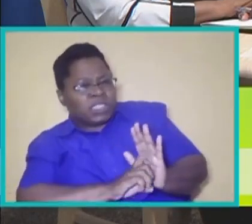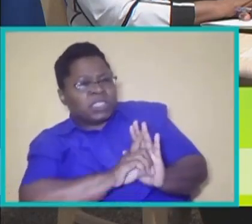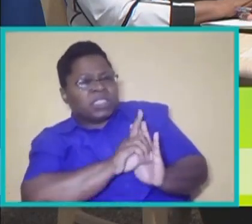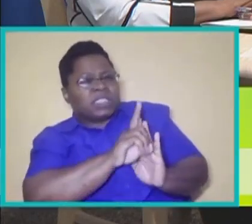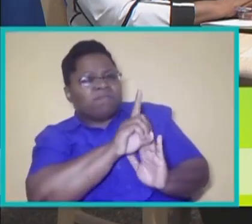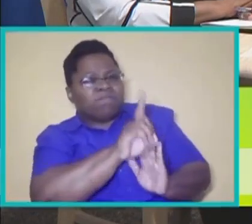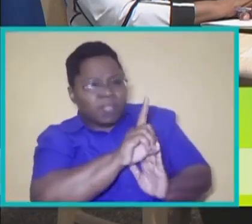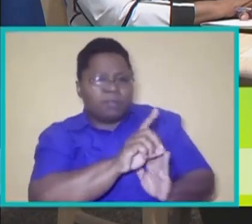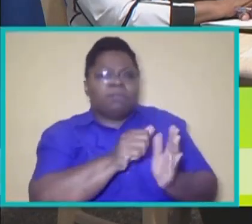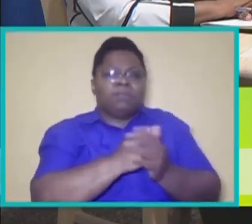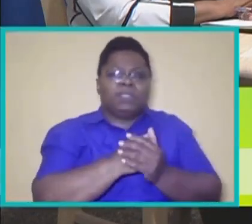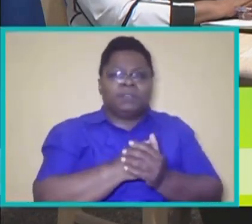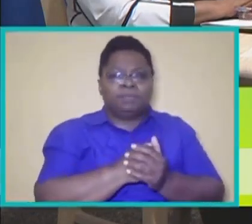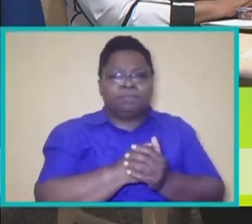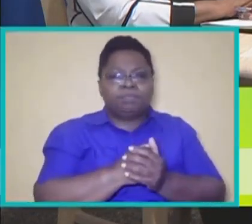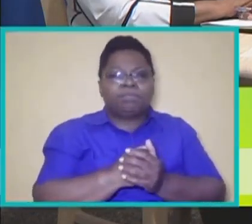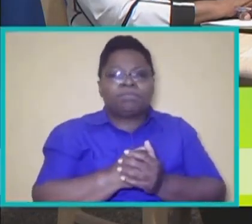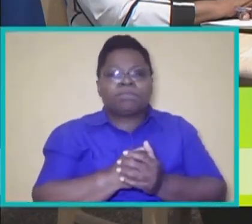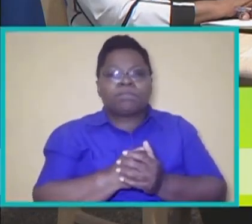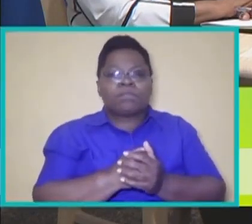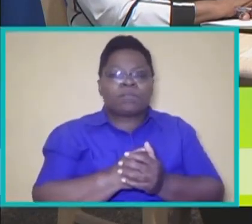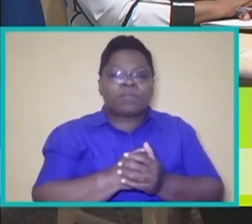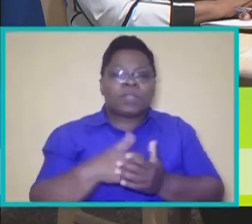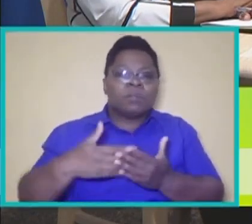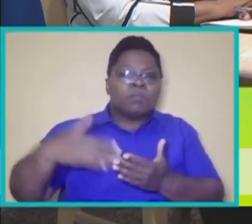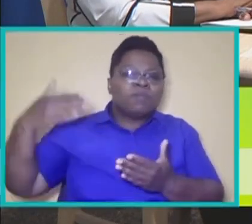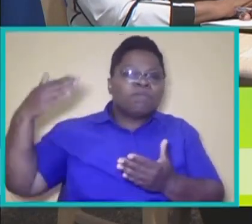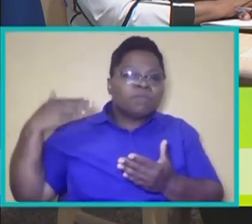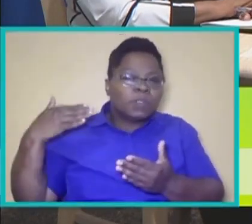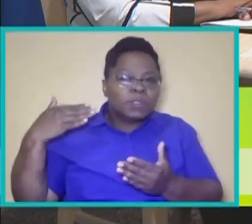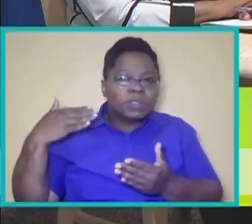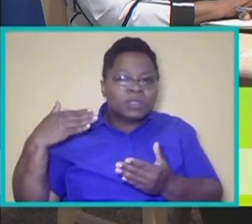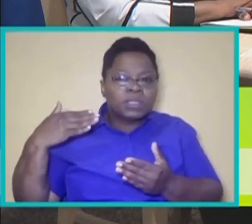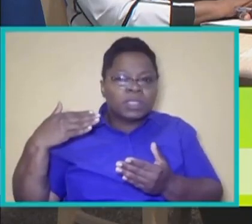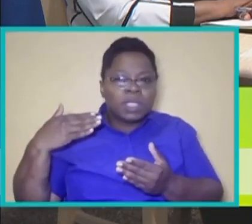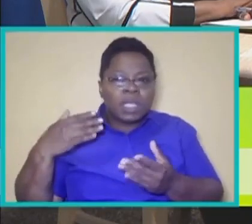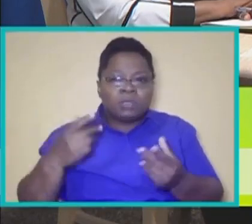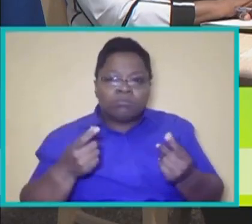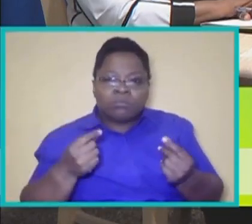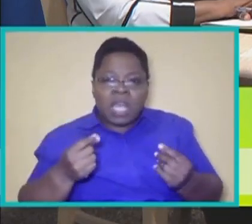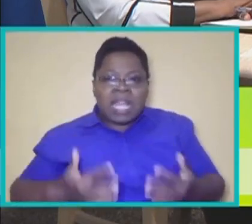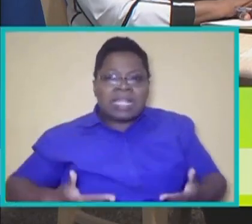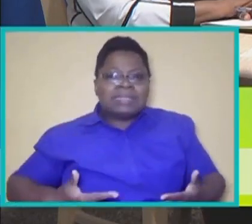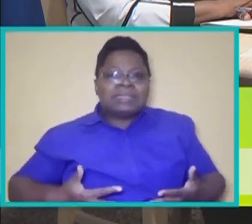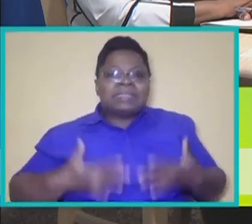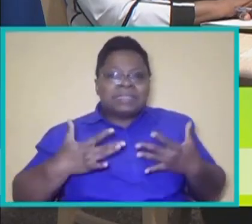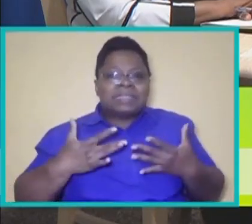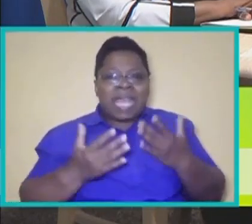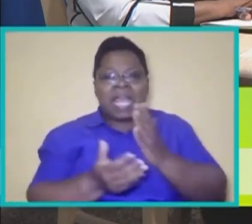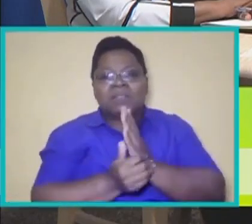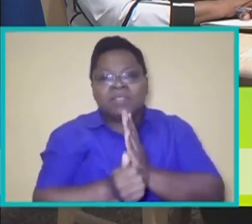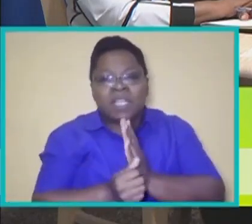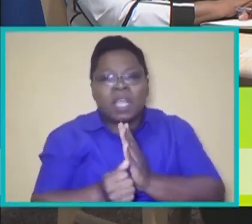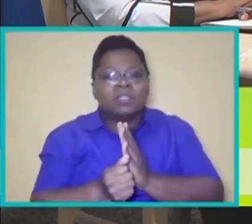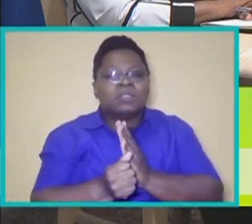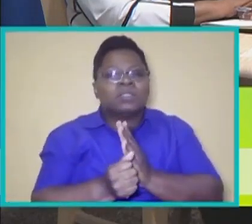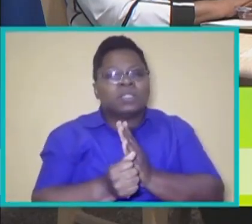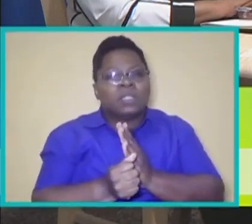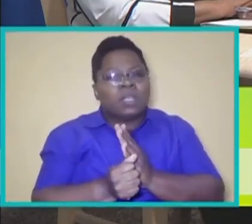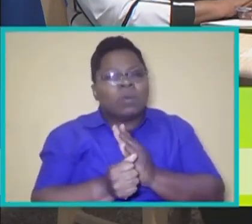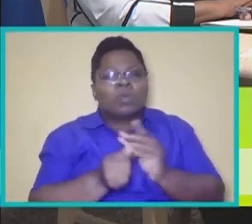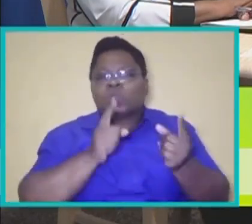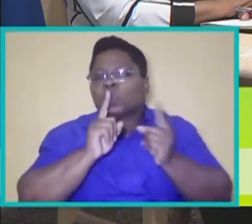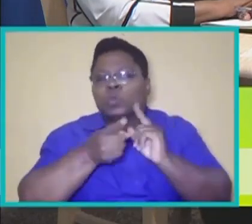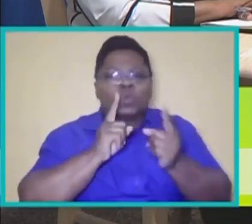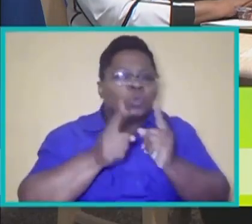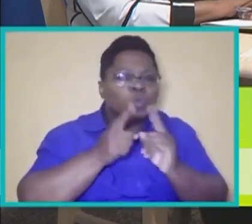now, is that the life skills that we intend, that we speak positively about, taking place from early